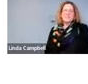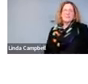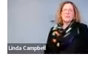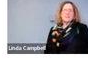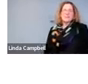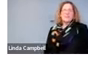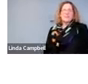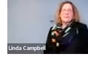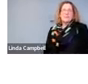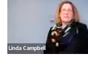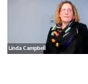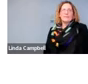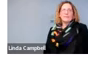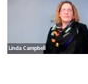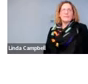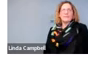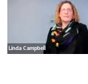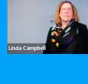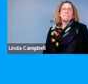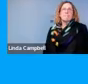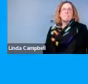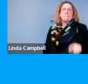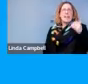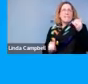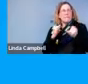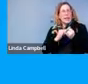to these issues.